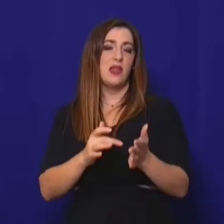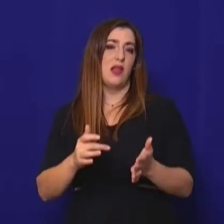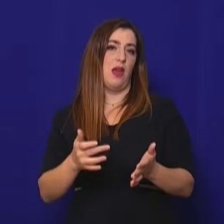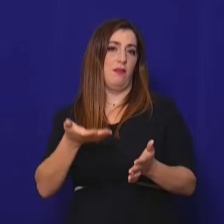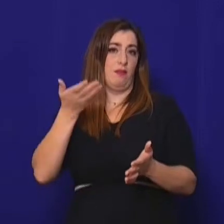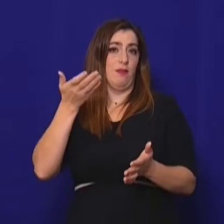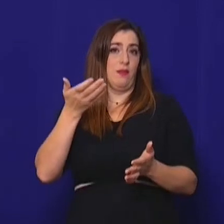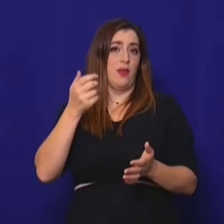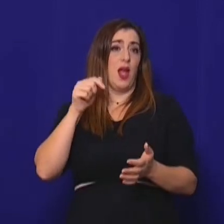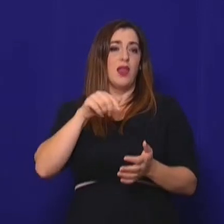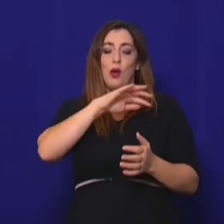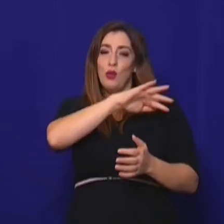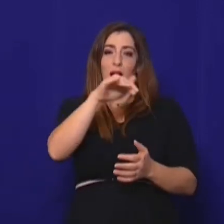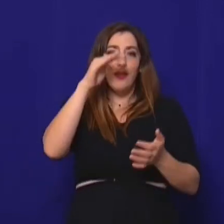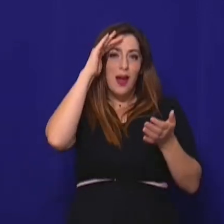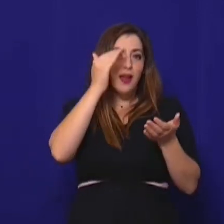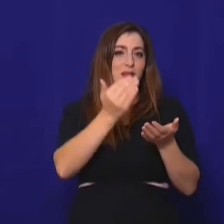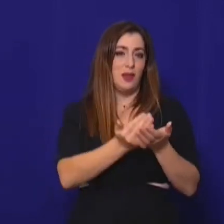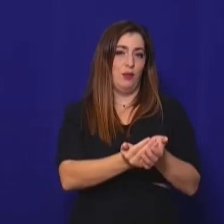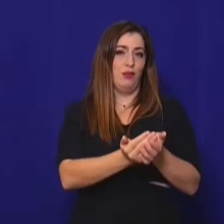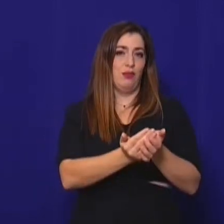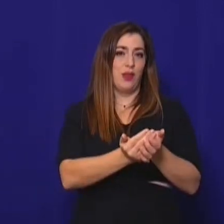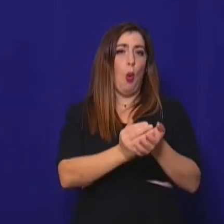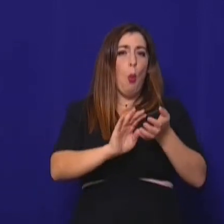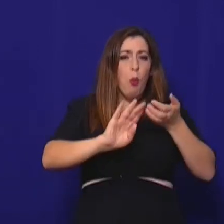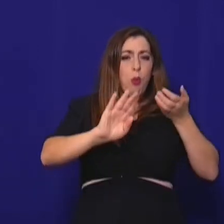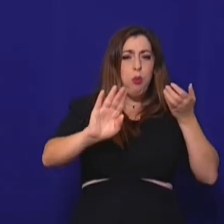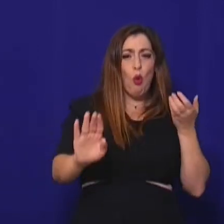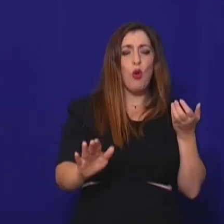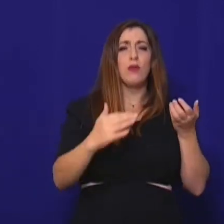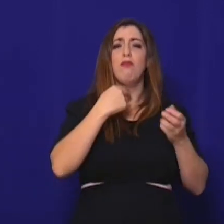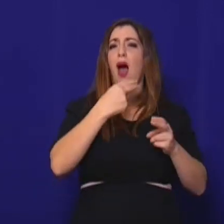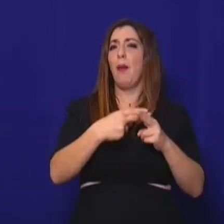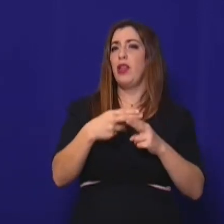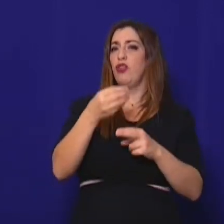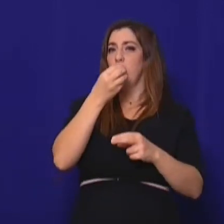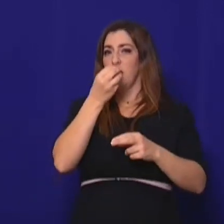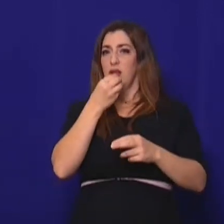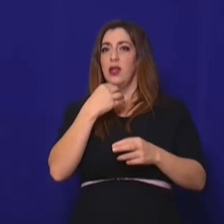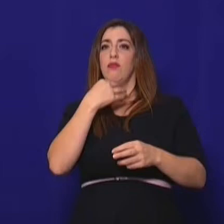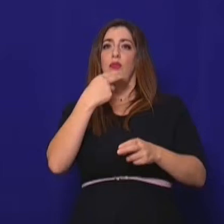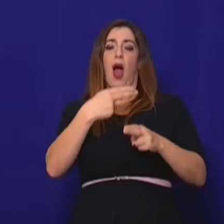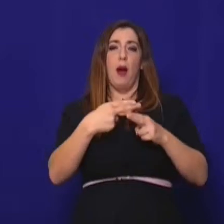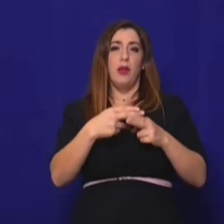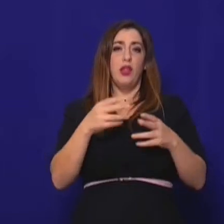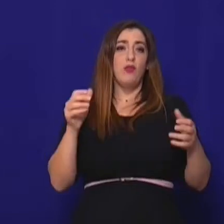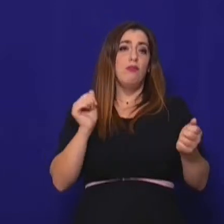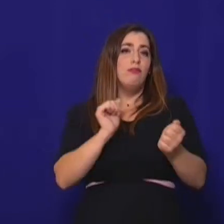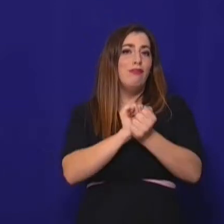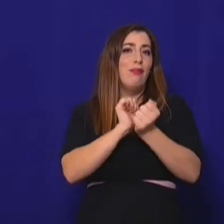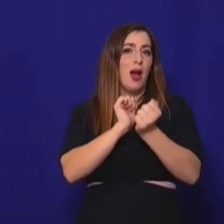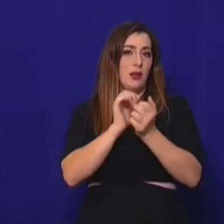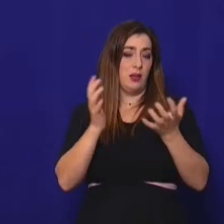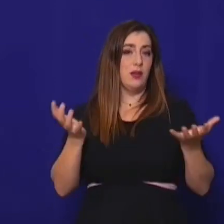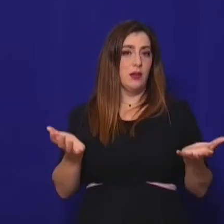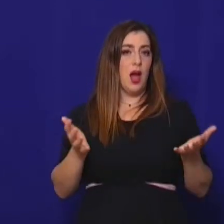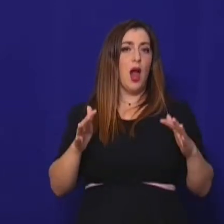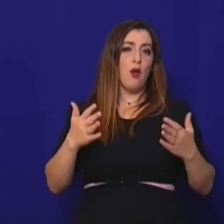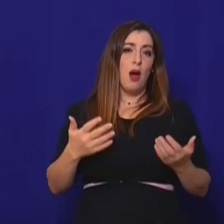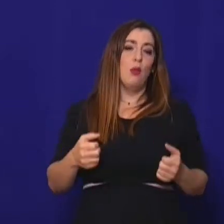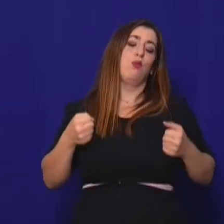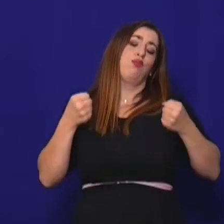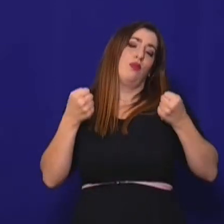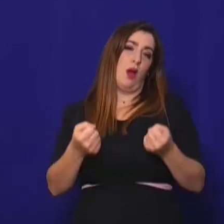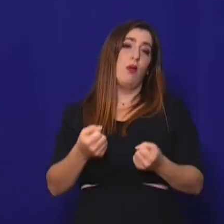ħadna ħsieb fl-ewwel phase tal-pandemija li aħna għadna lura milli nkunu qegħdin niltaqgħu flimkien, nagħmlu wkoll